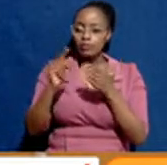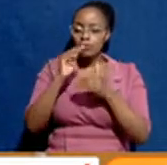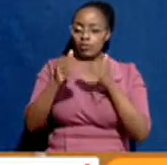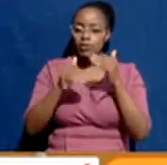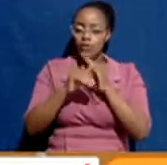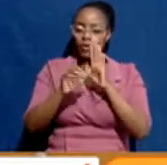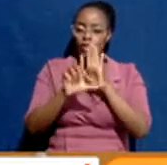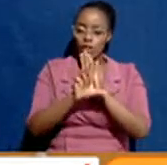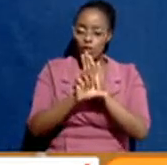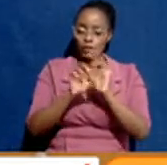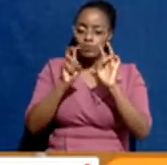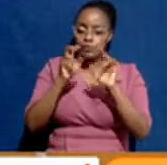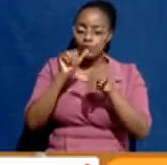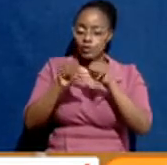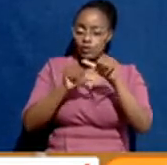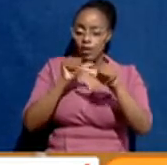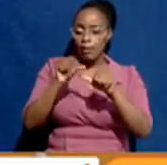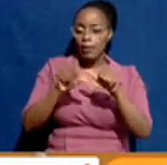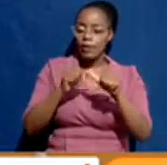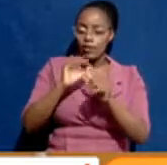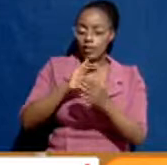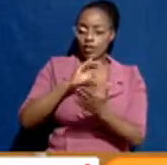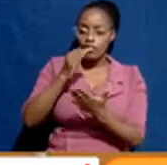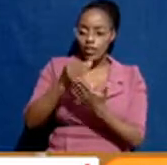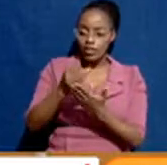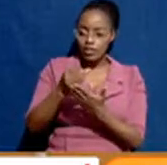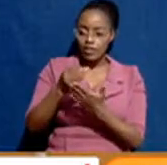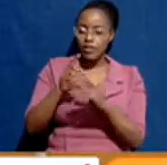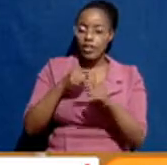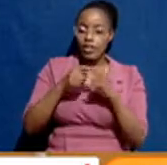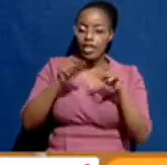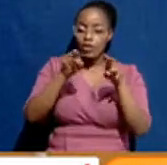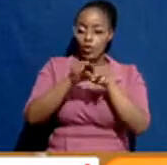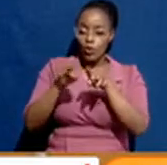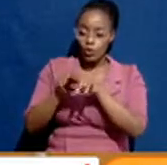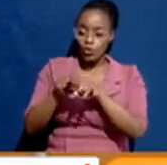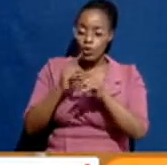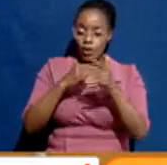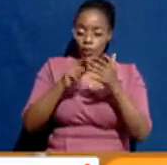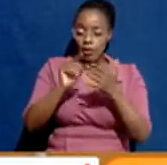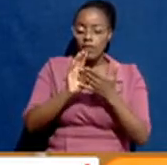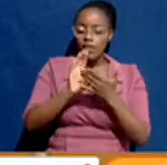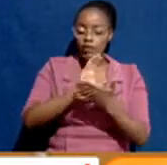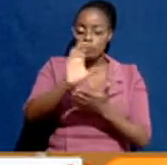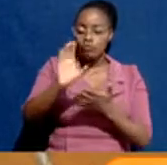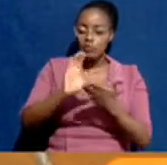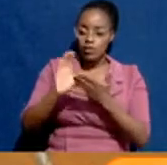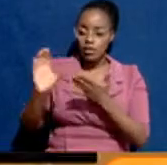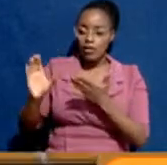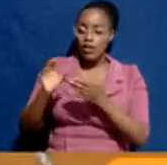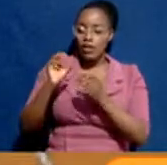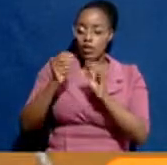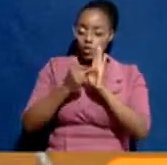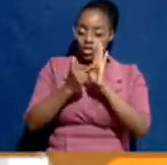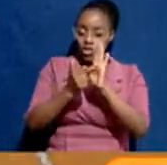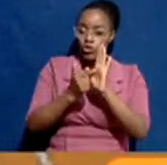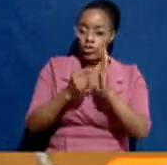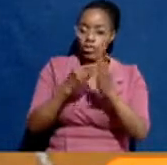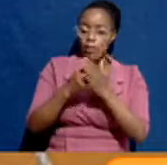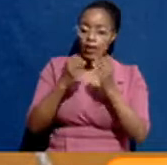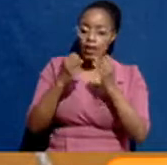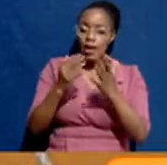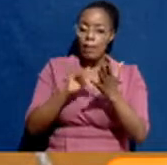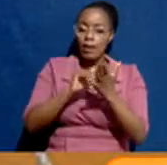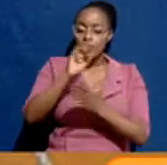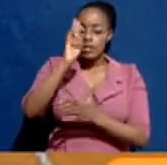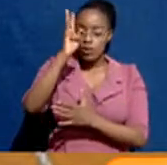the laws around funds, we also pass disbursement schedules. that indicates how much money would be